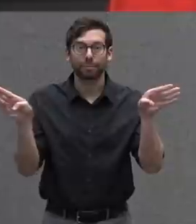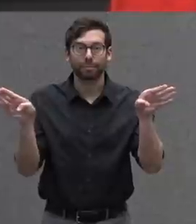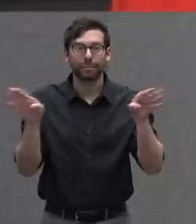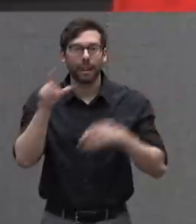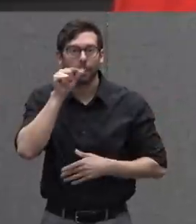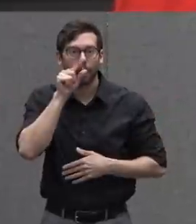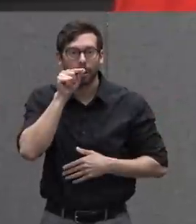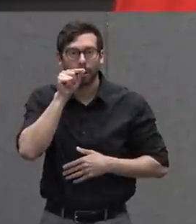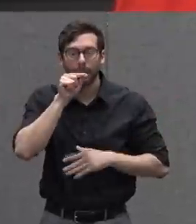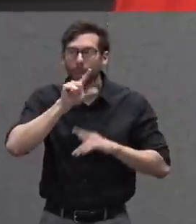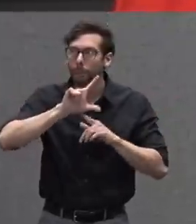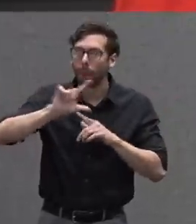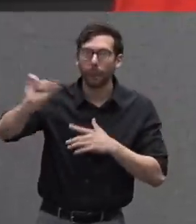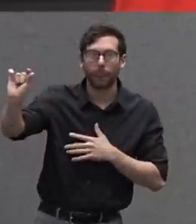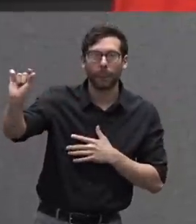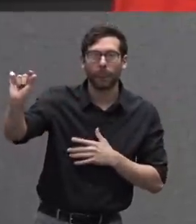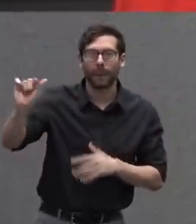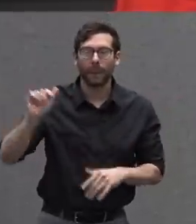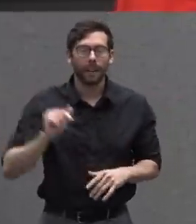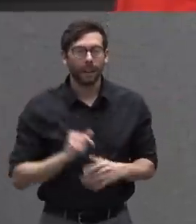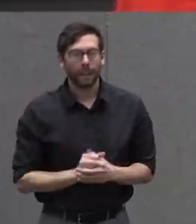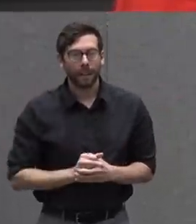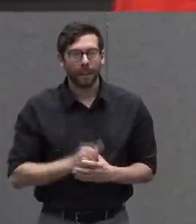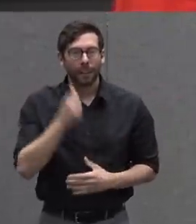She must have been worried for that bird as well.